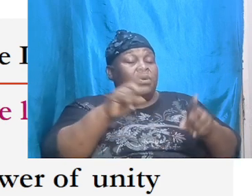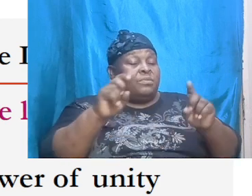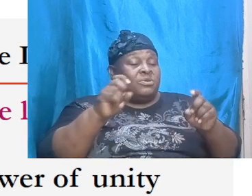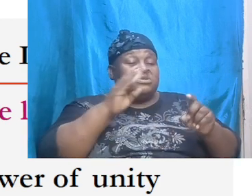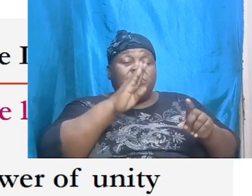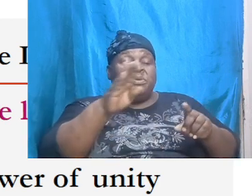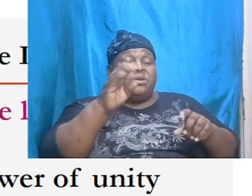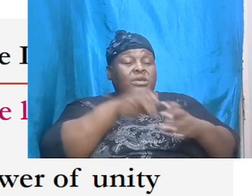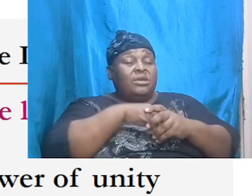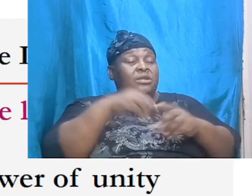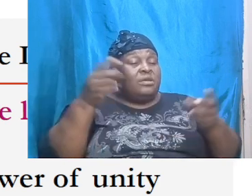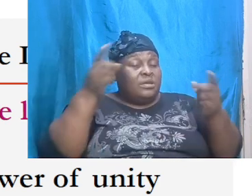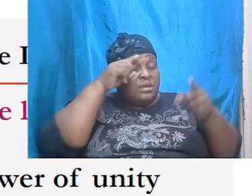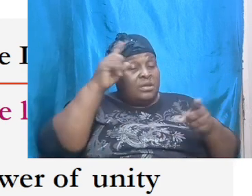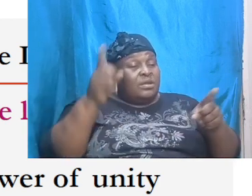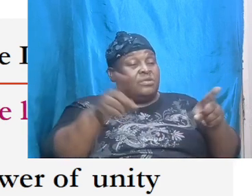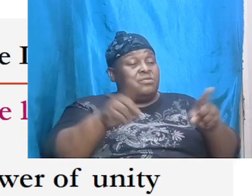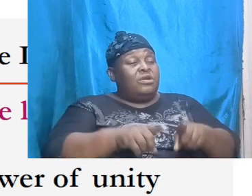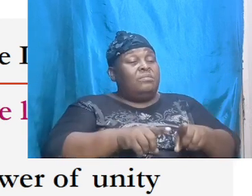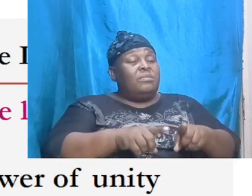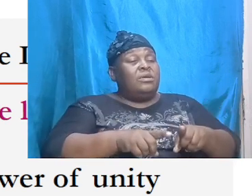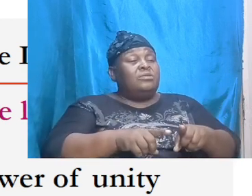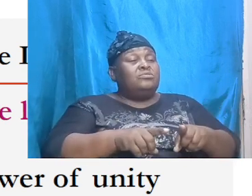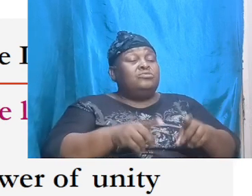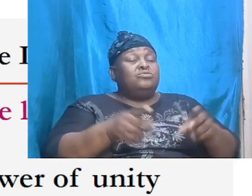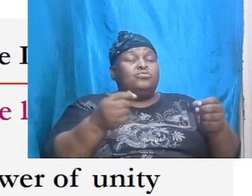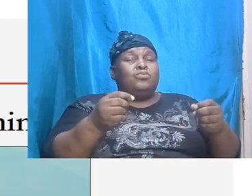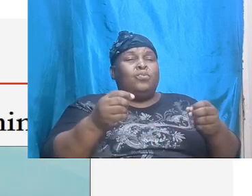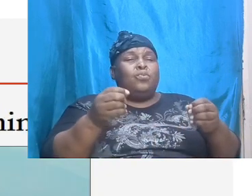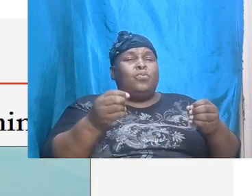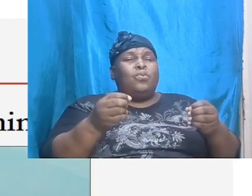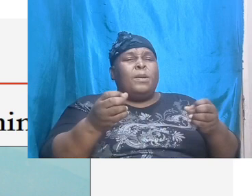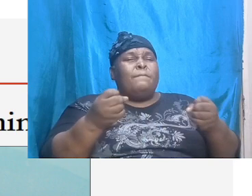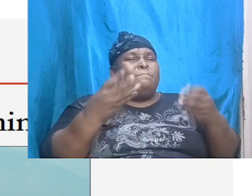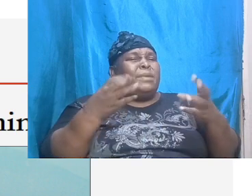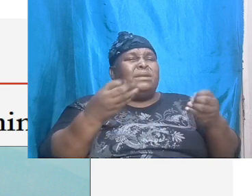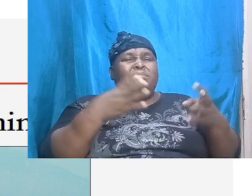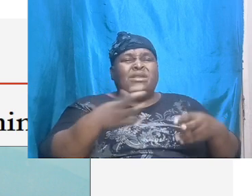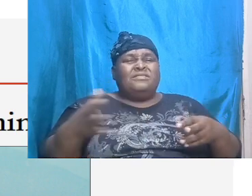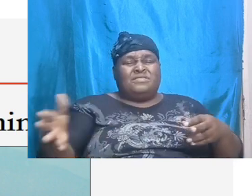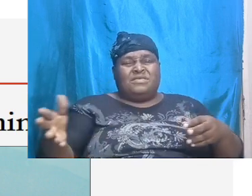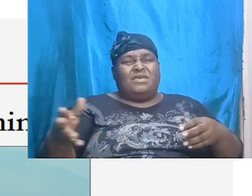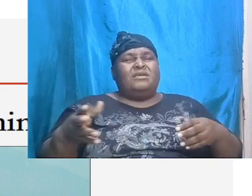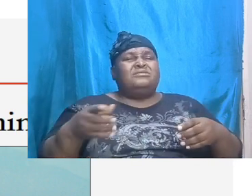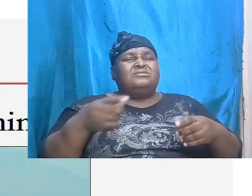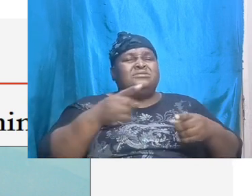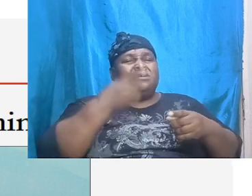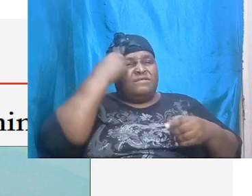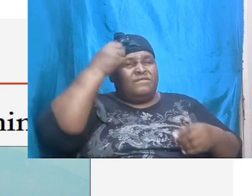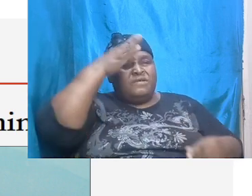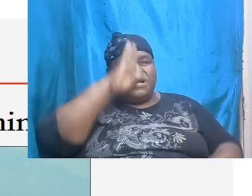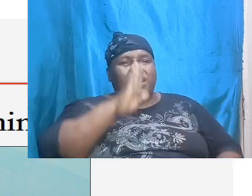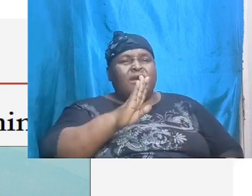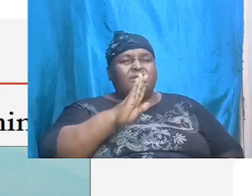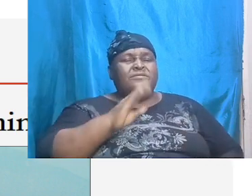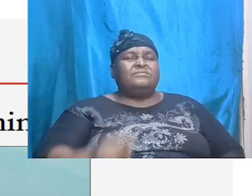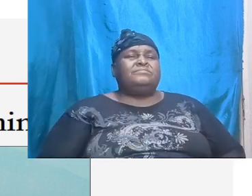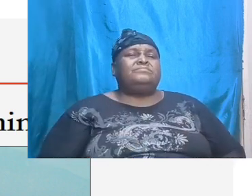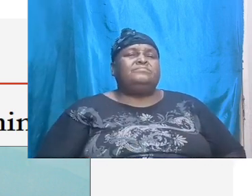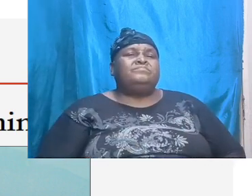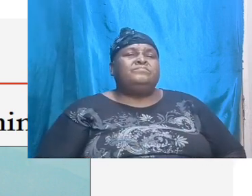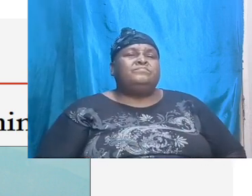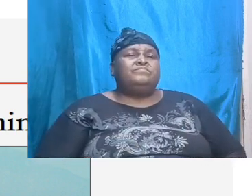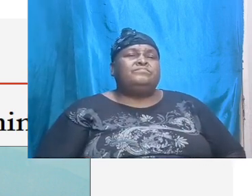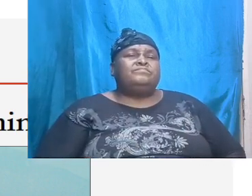God. Amen. It brings a protective power that will blow your mind. I want to bring our attention, brethren, praise God, to